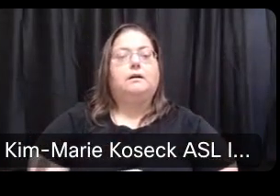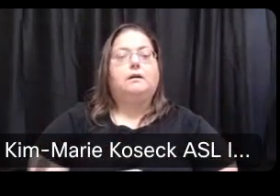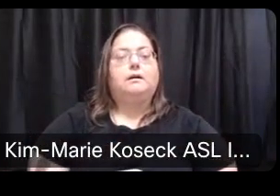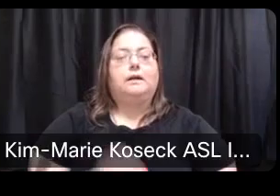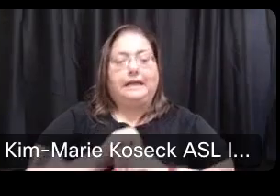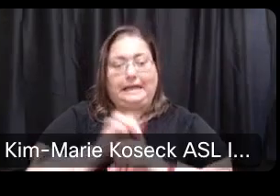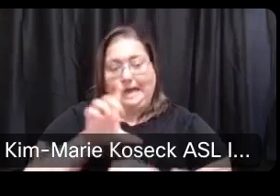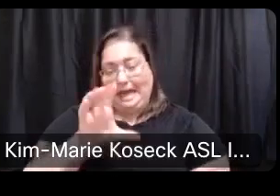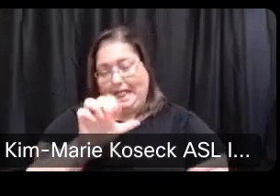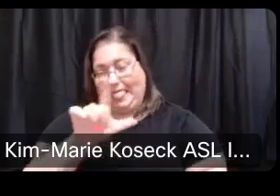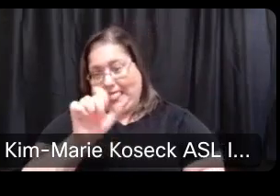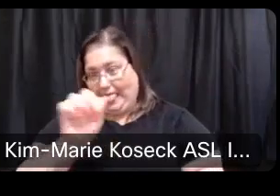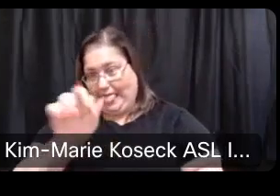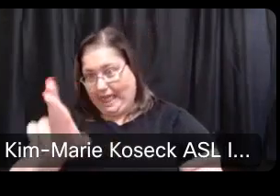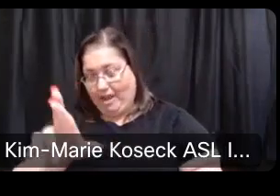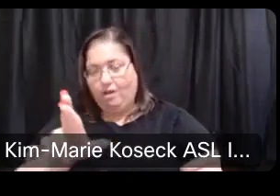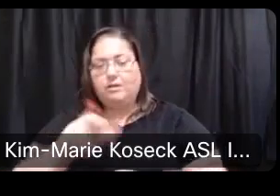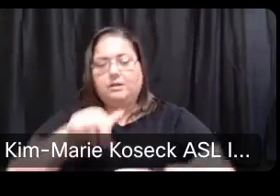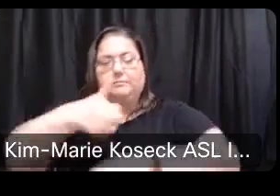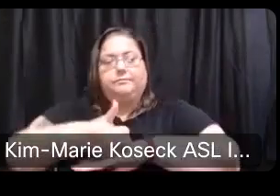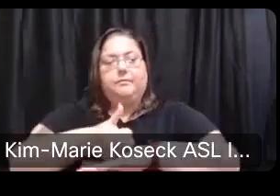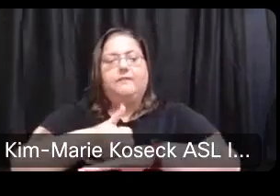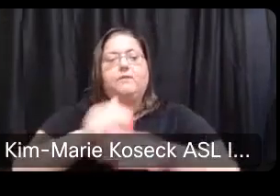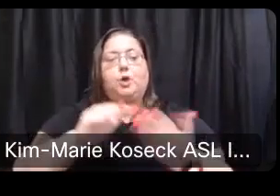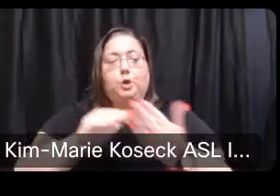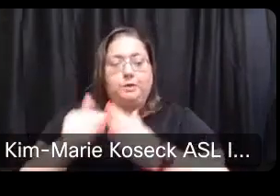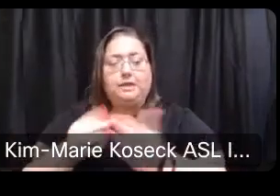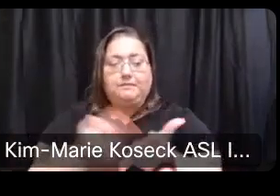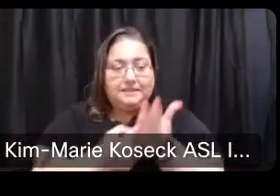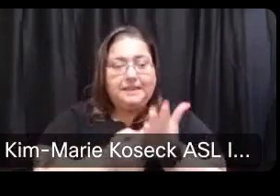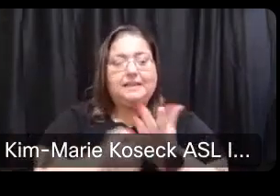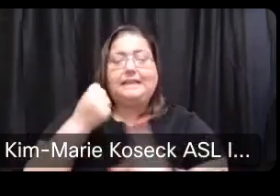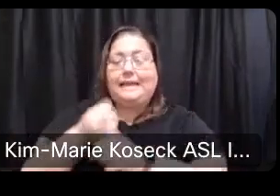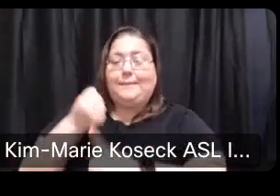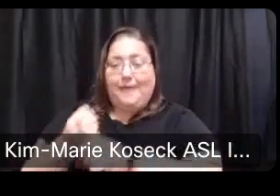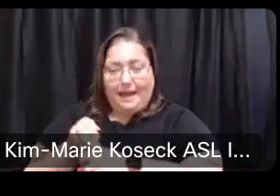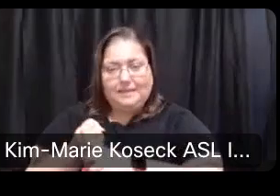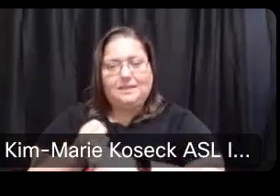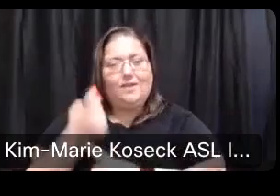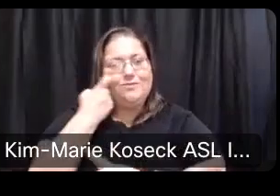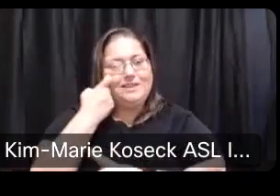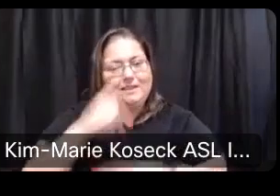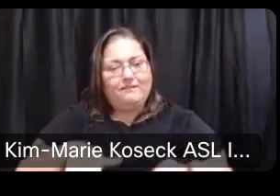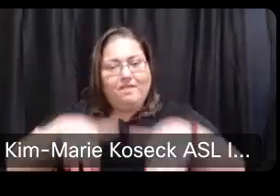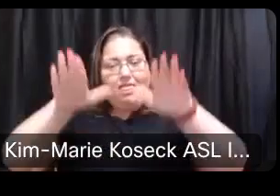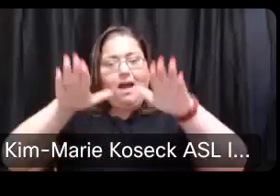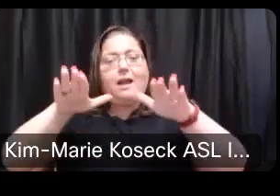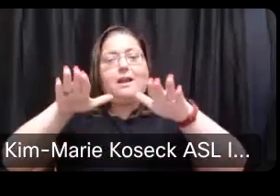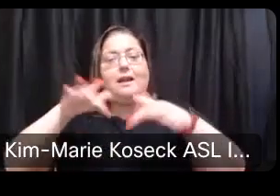CLEAR was designed to provide a platform for communities to discuss the impacts of recent flood events